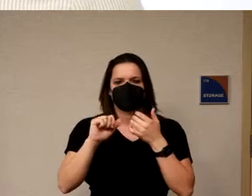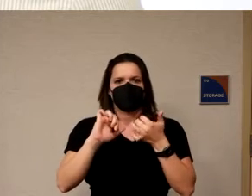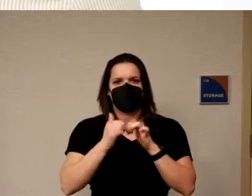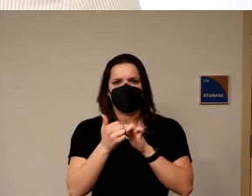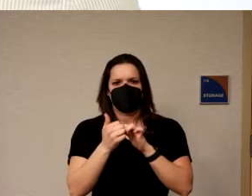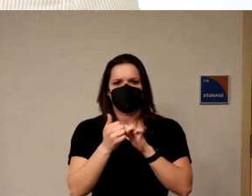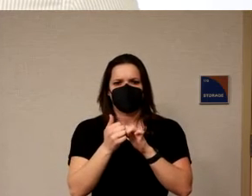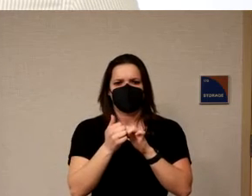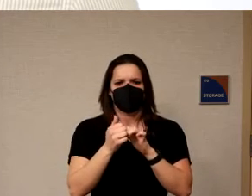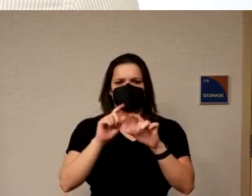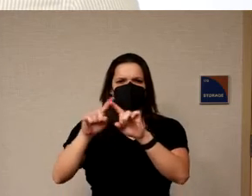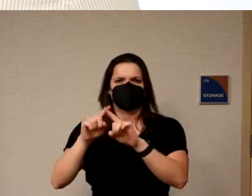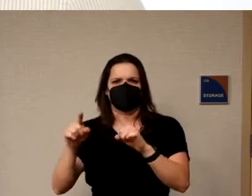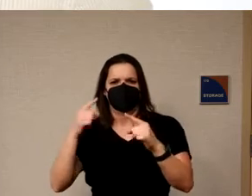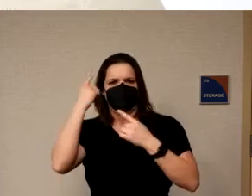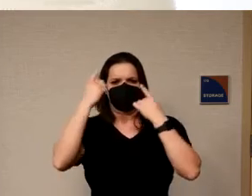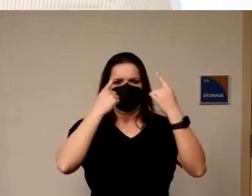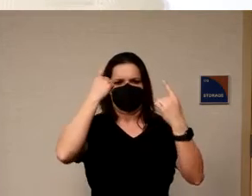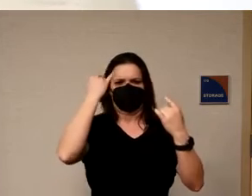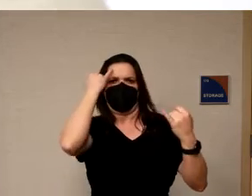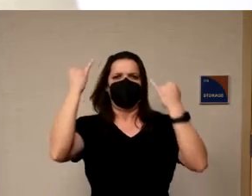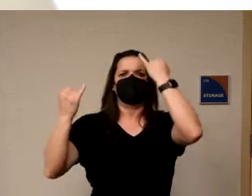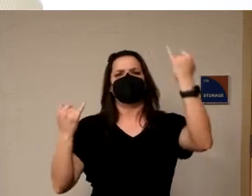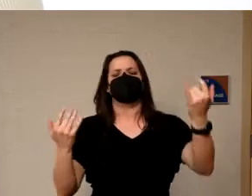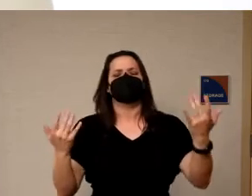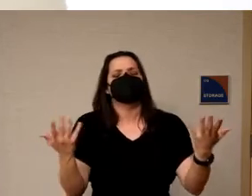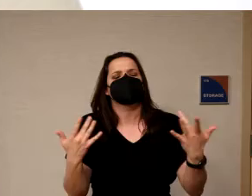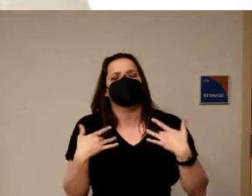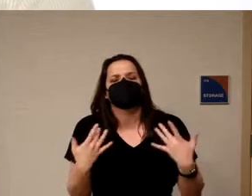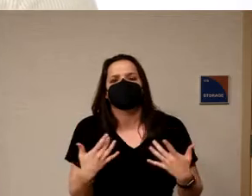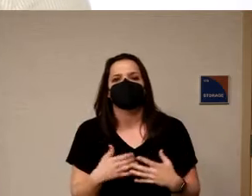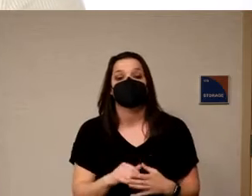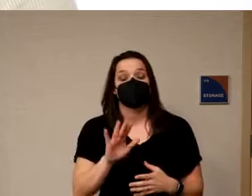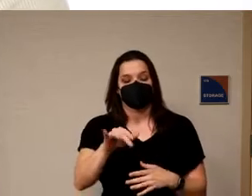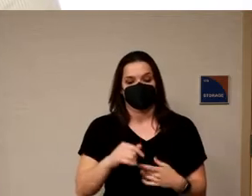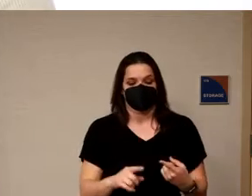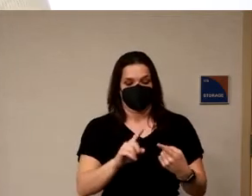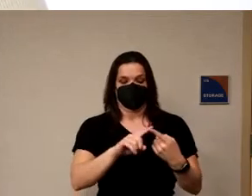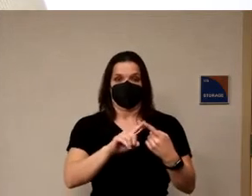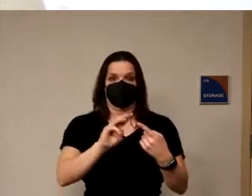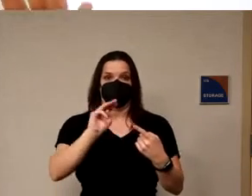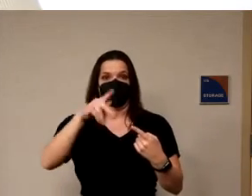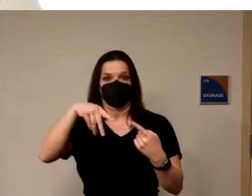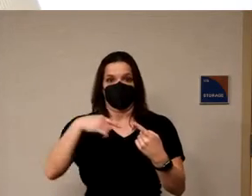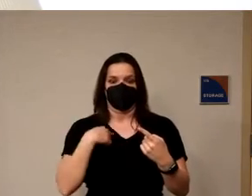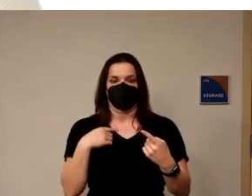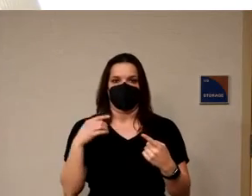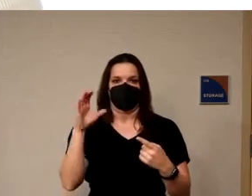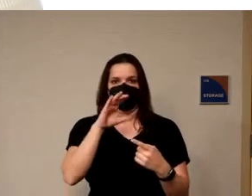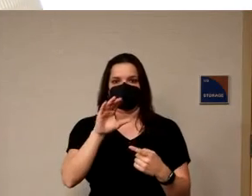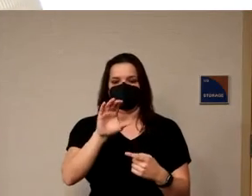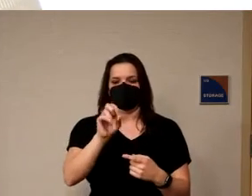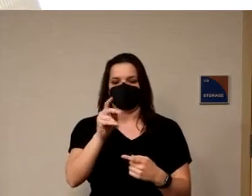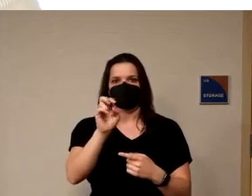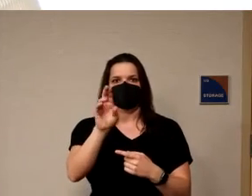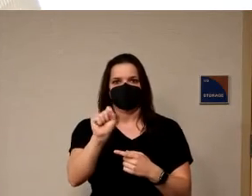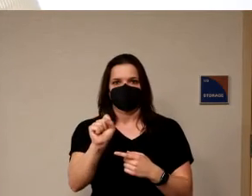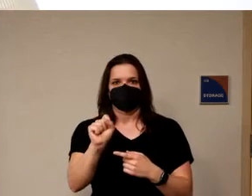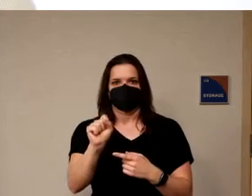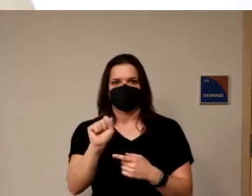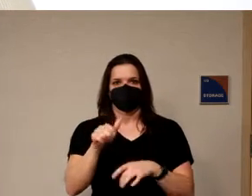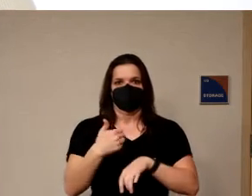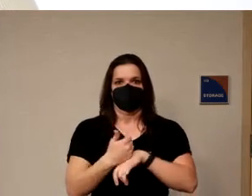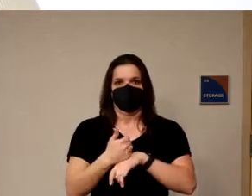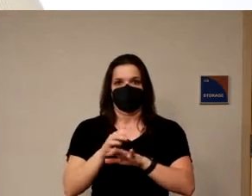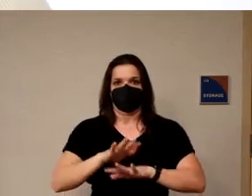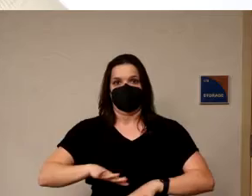were they based on different thinking? So so for the first one, I generally look at census designated places